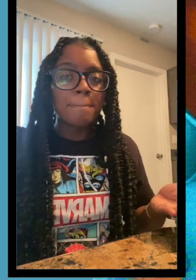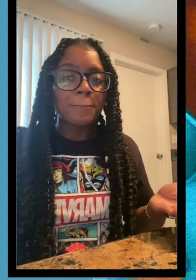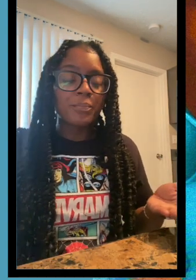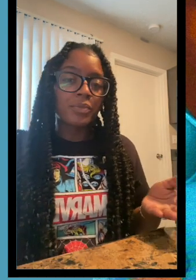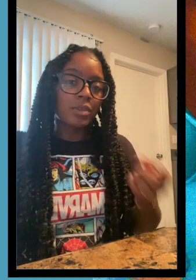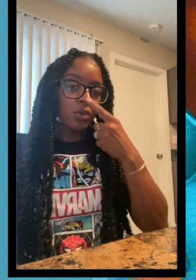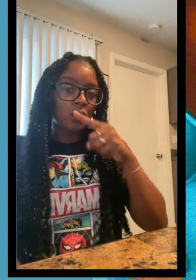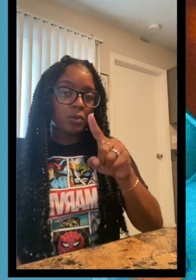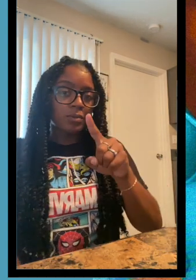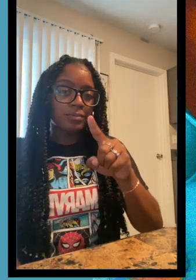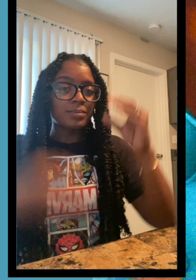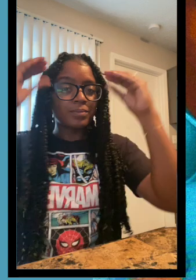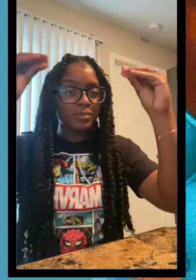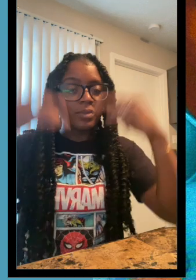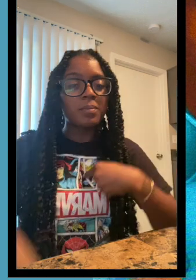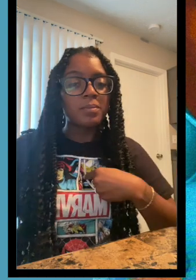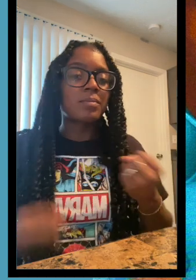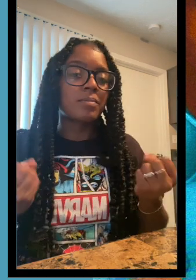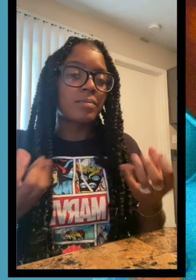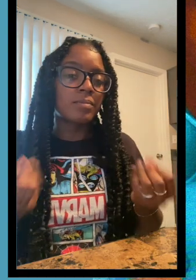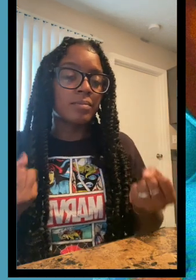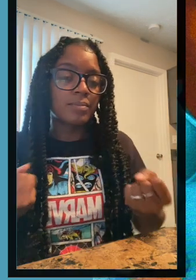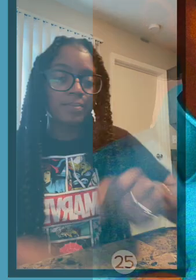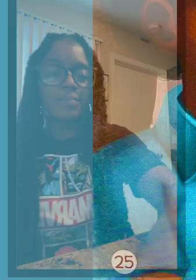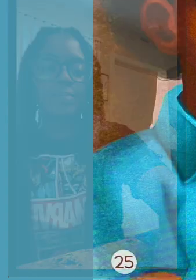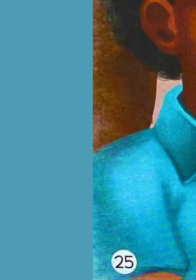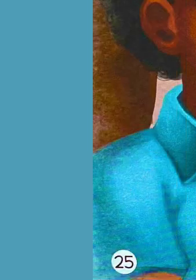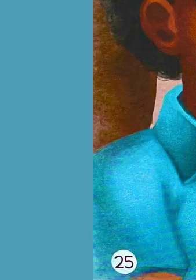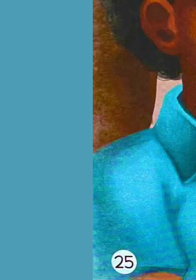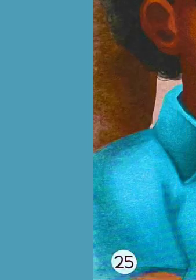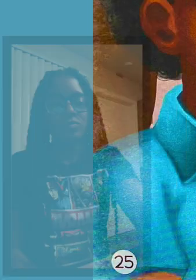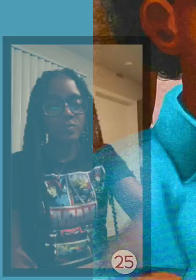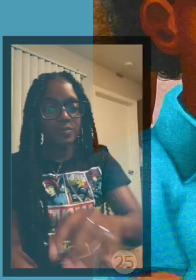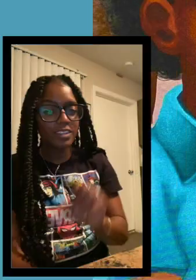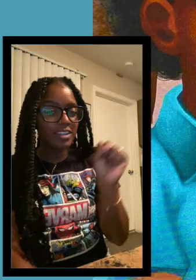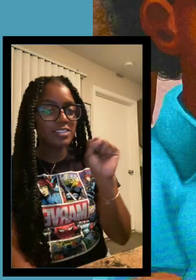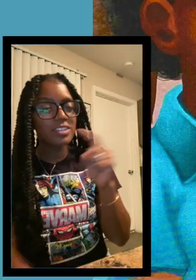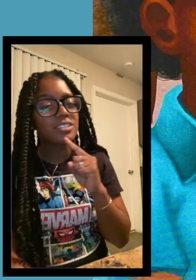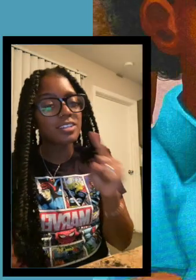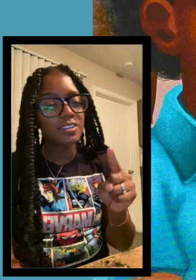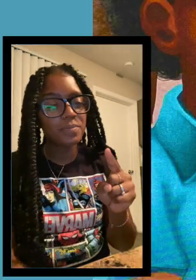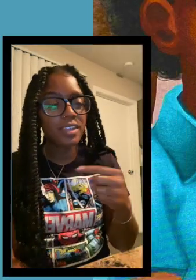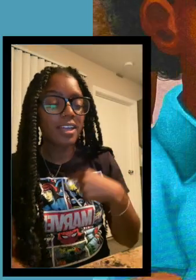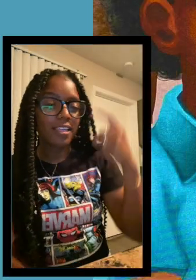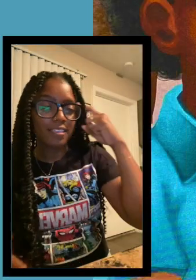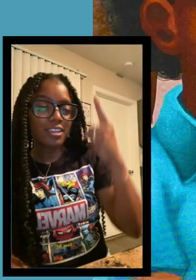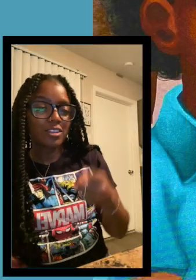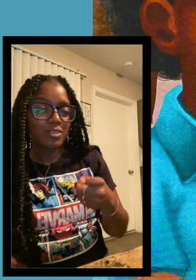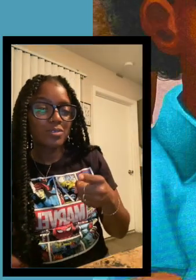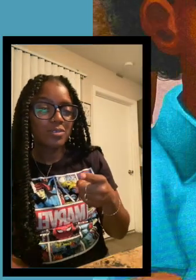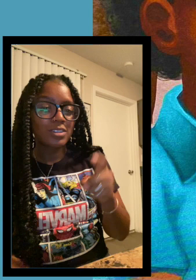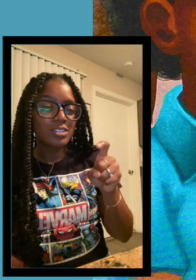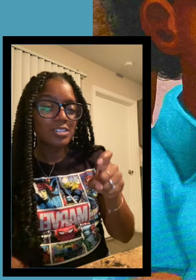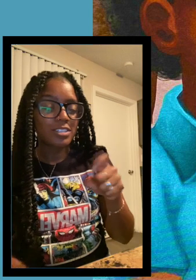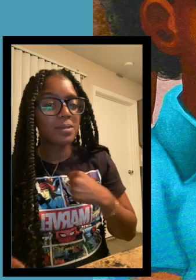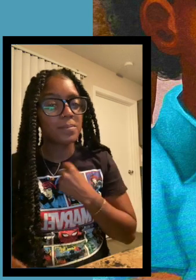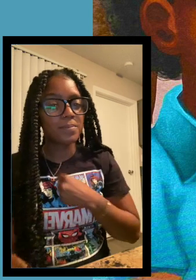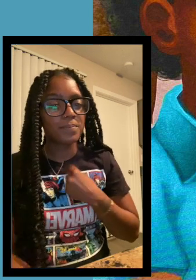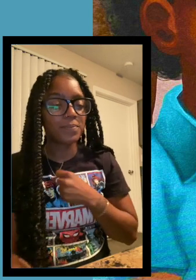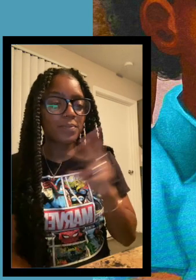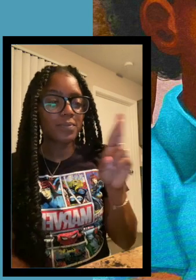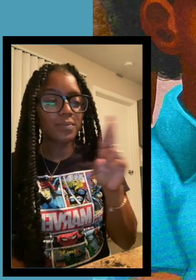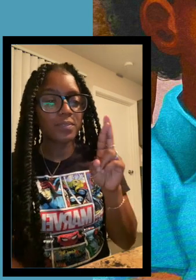to do anything. Do you mind teaching me sign language?" Serenity encouraged, "I think you